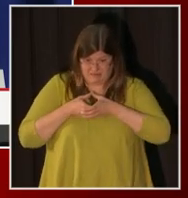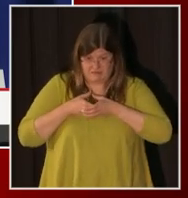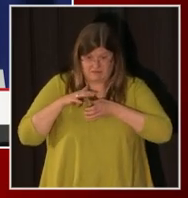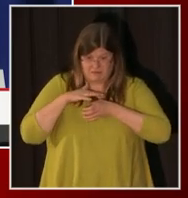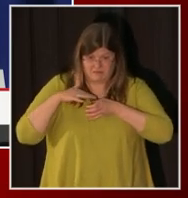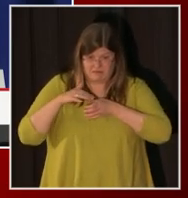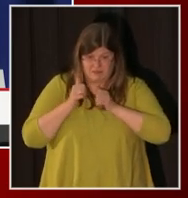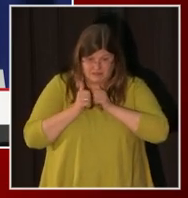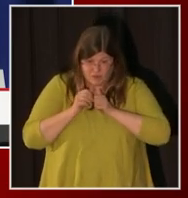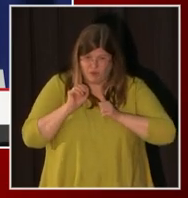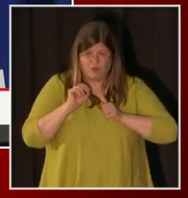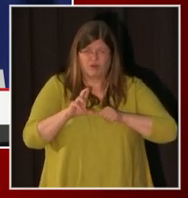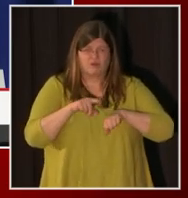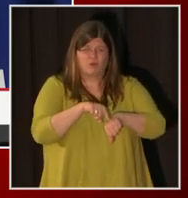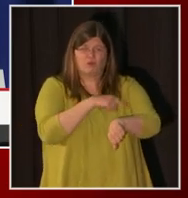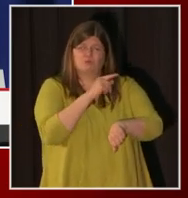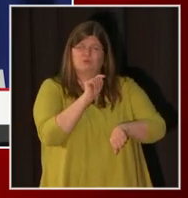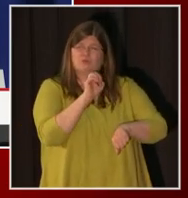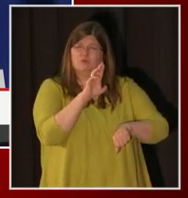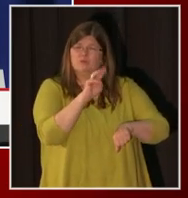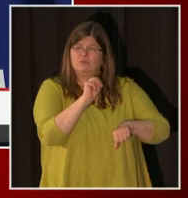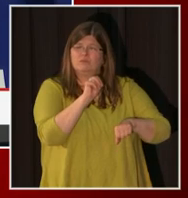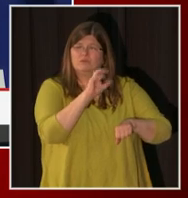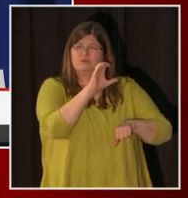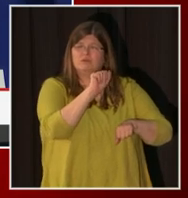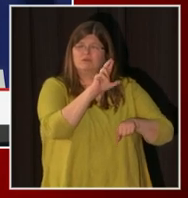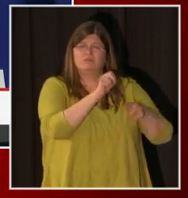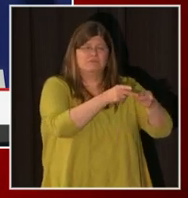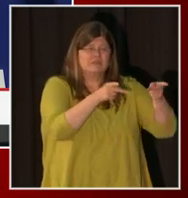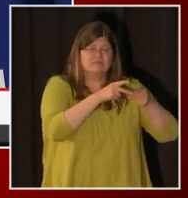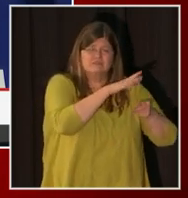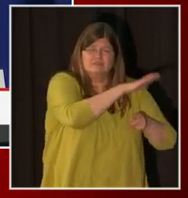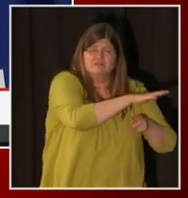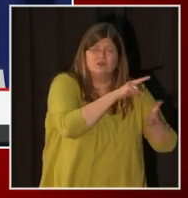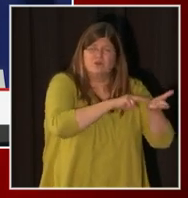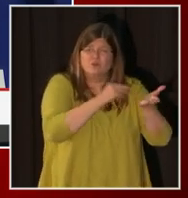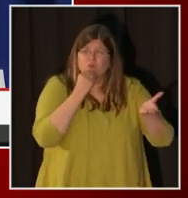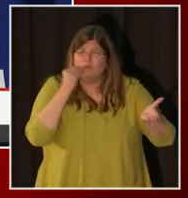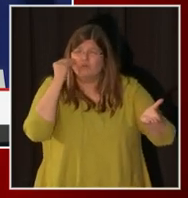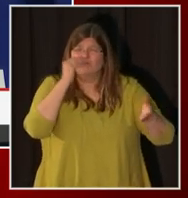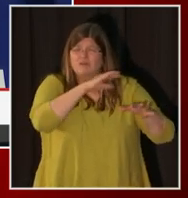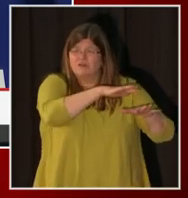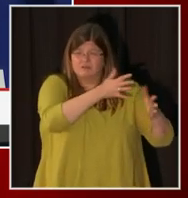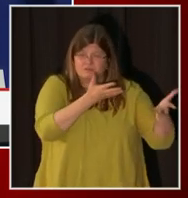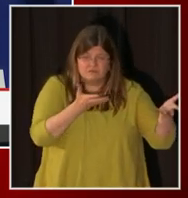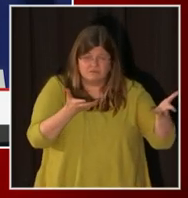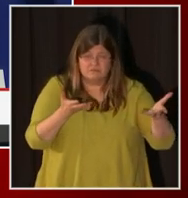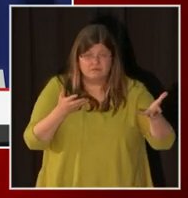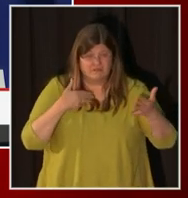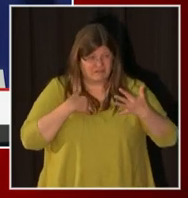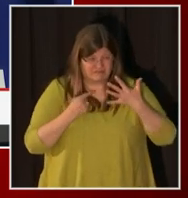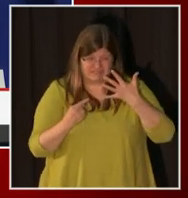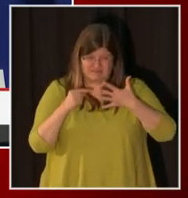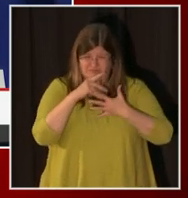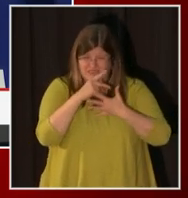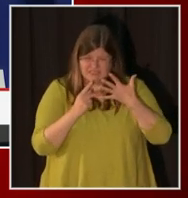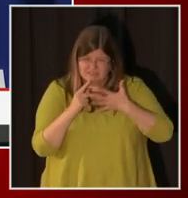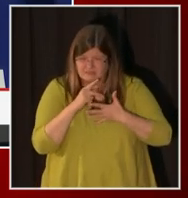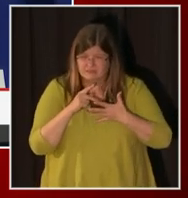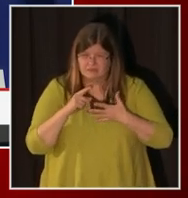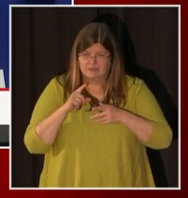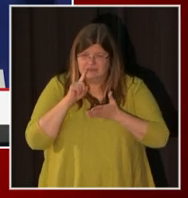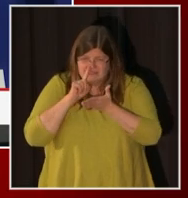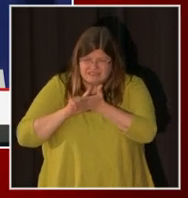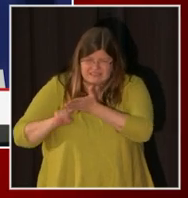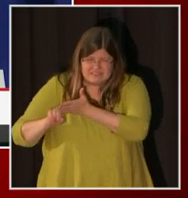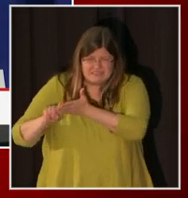long-term care facilities or who are in healthcare settings, we prioritize contact tracing those individuals because we